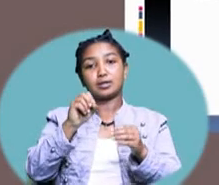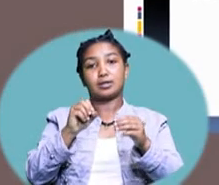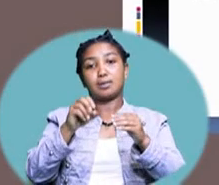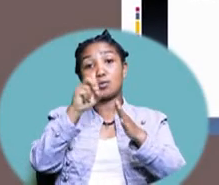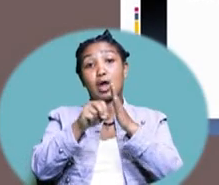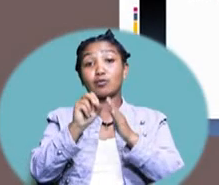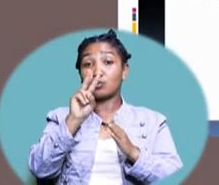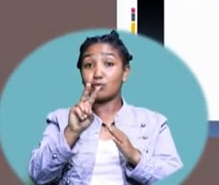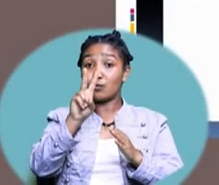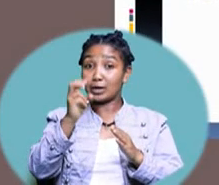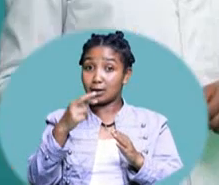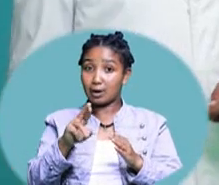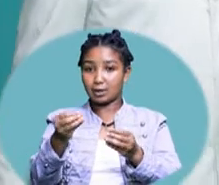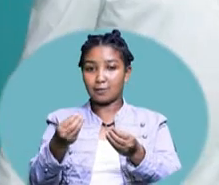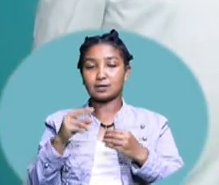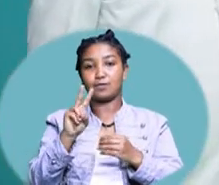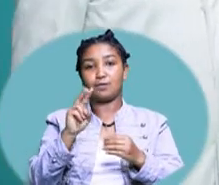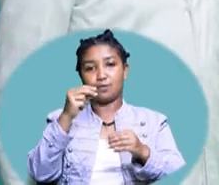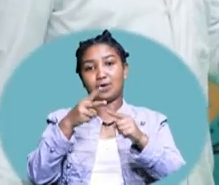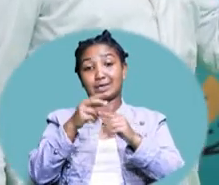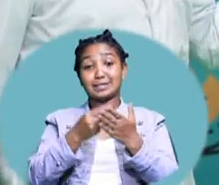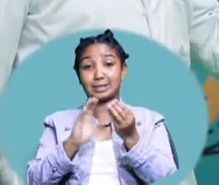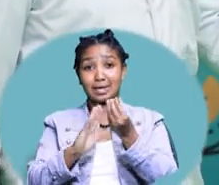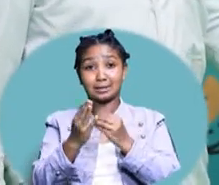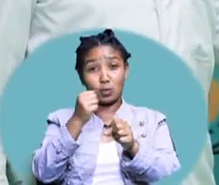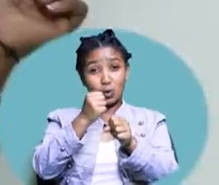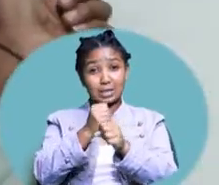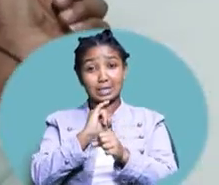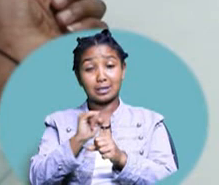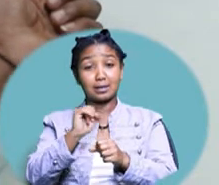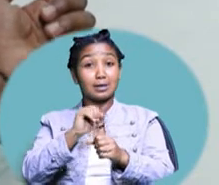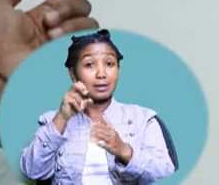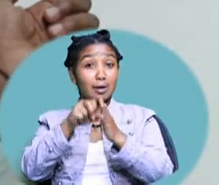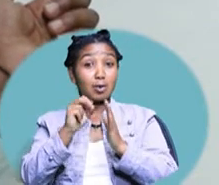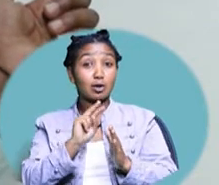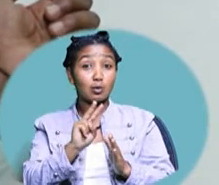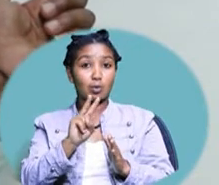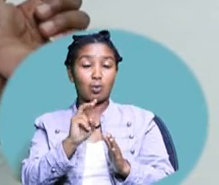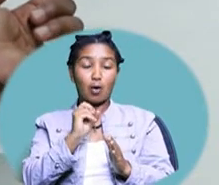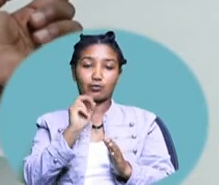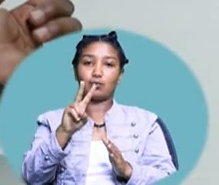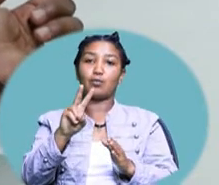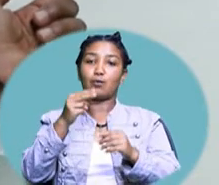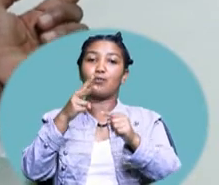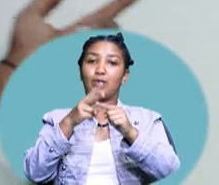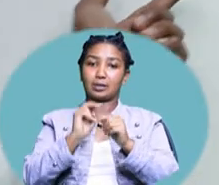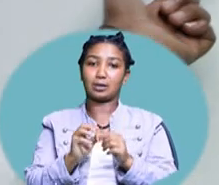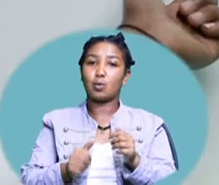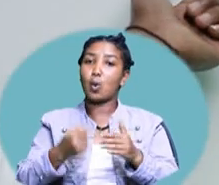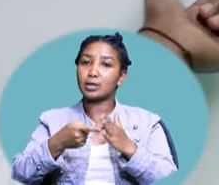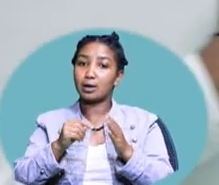vectors gives us vector. Therefore, in this case, work is a product of two vectors. What are those two